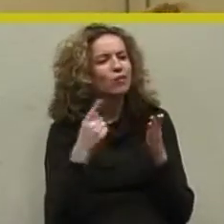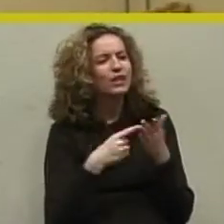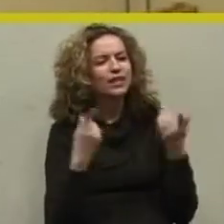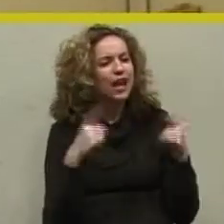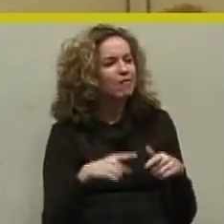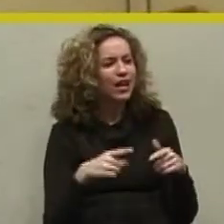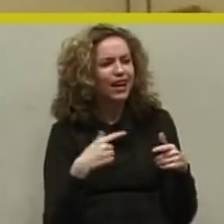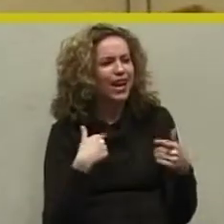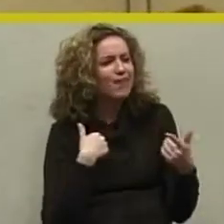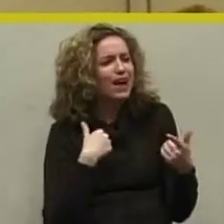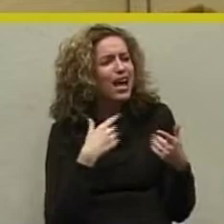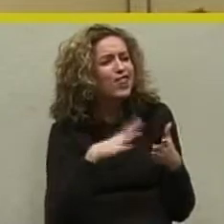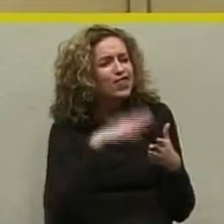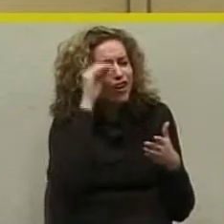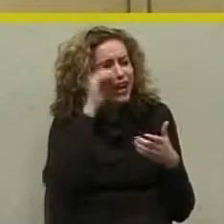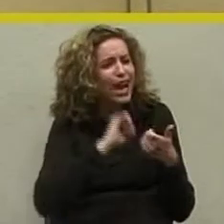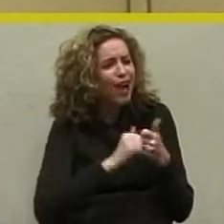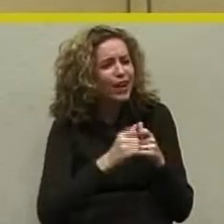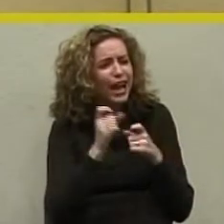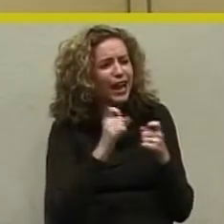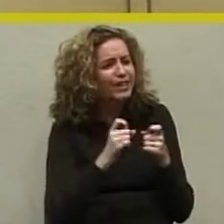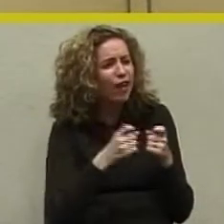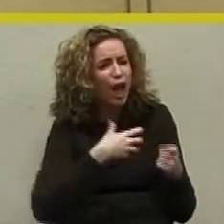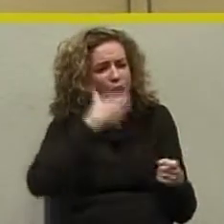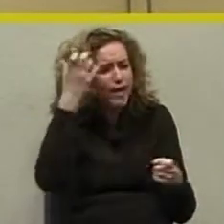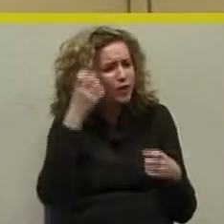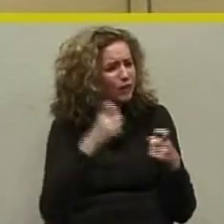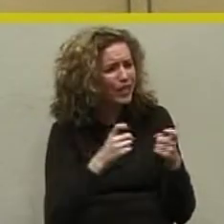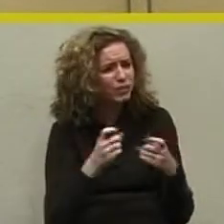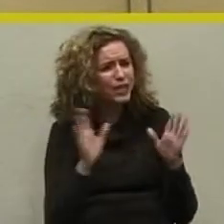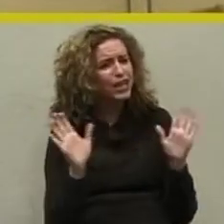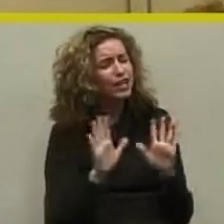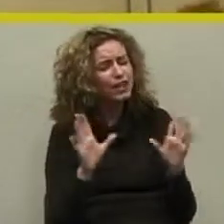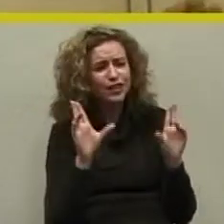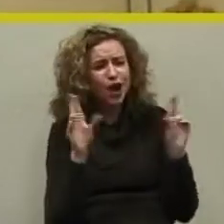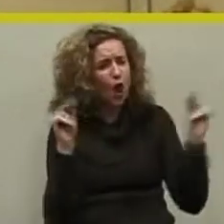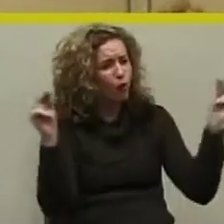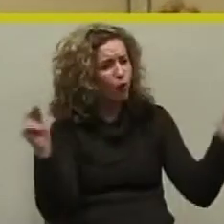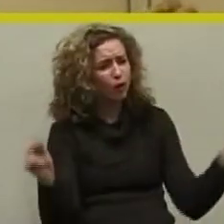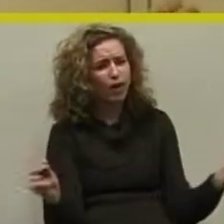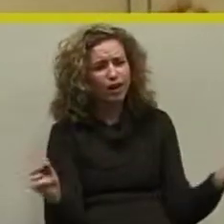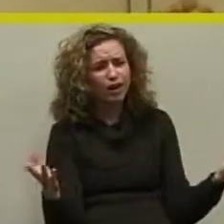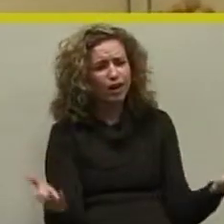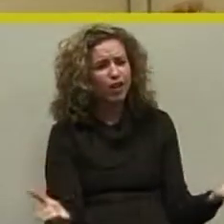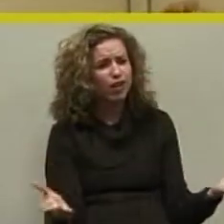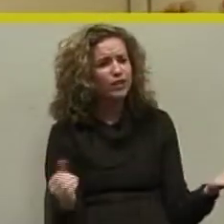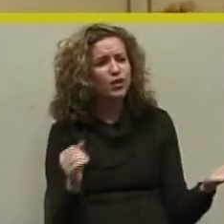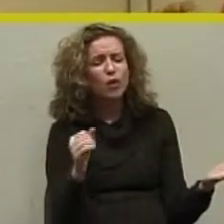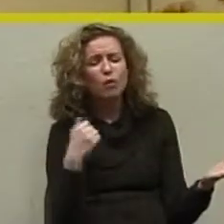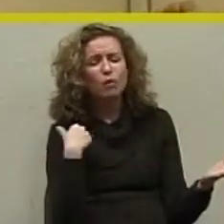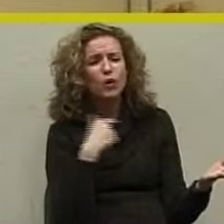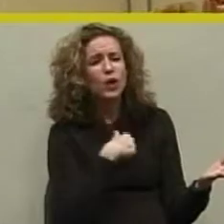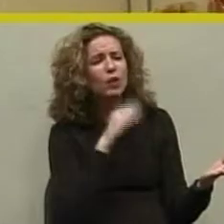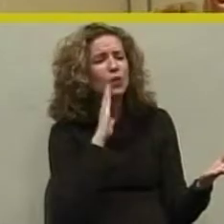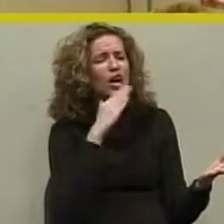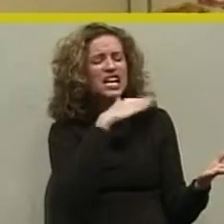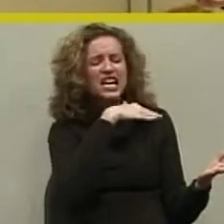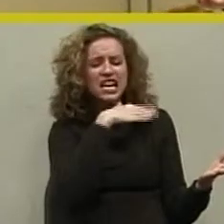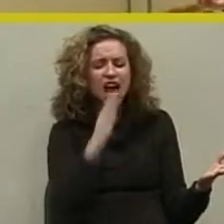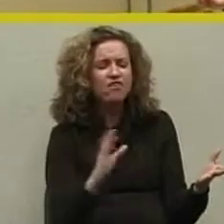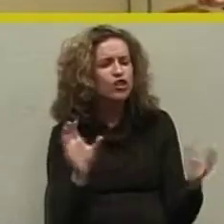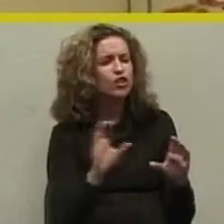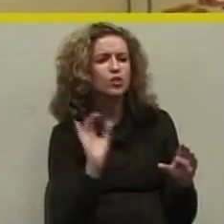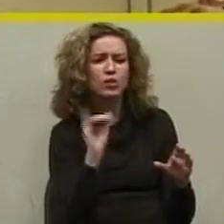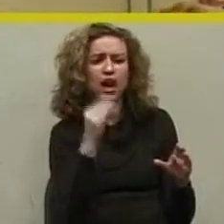help me learn how to handle anger management or deal with the problems? No. Okay. Again, we wouldn't dream of doing that for a reading